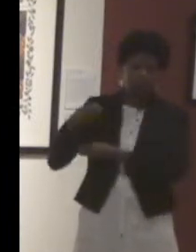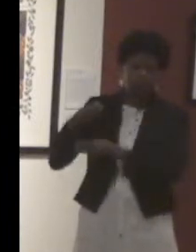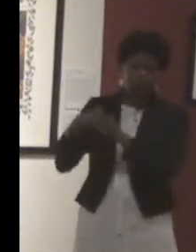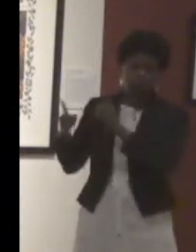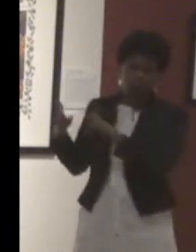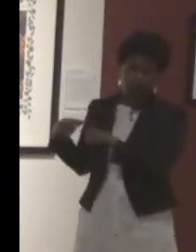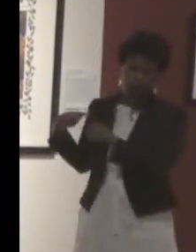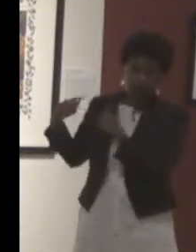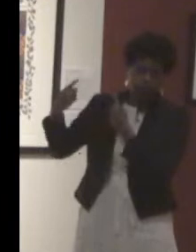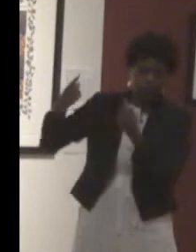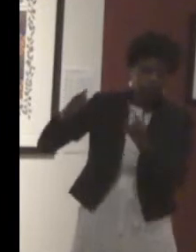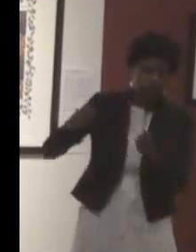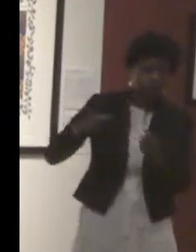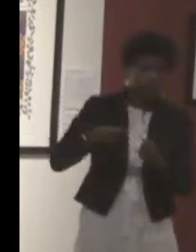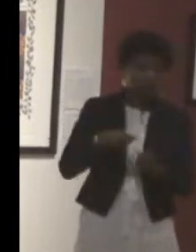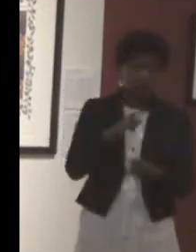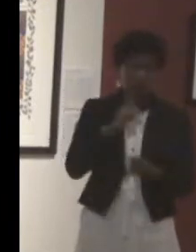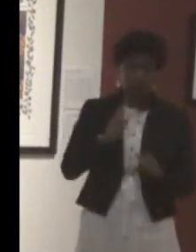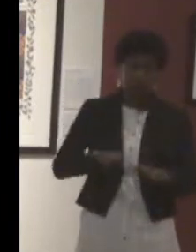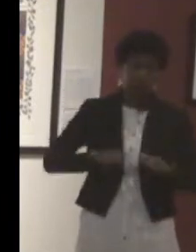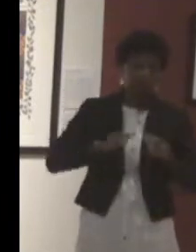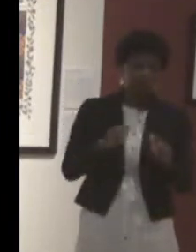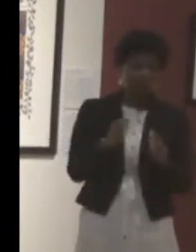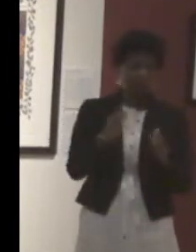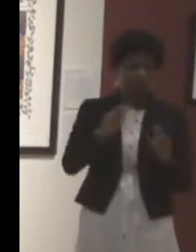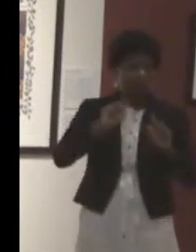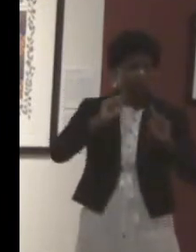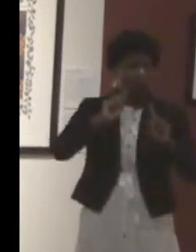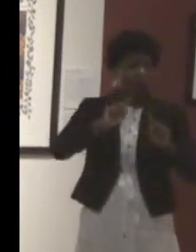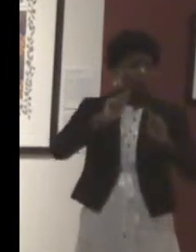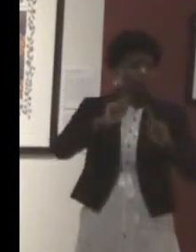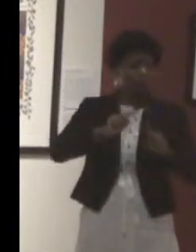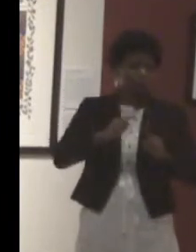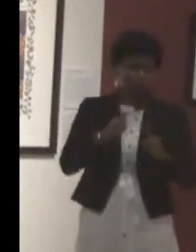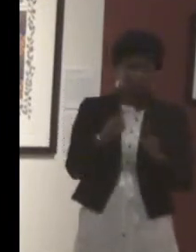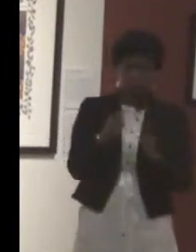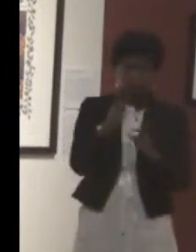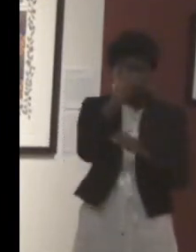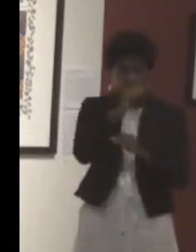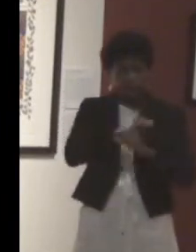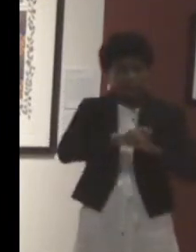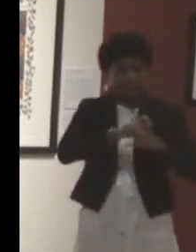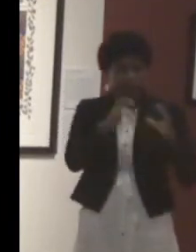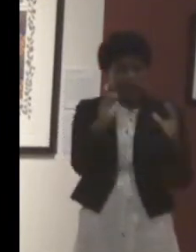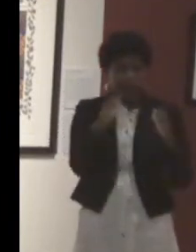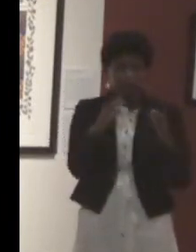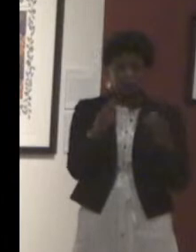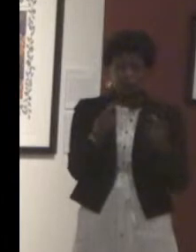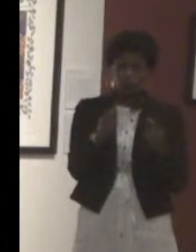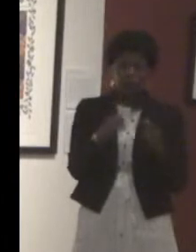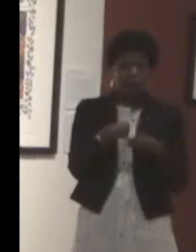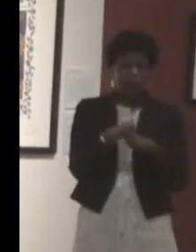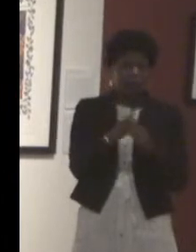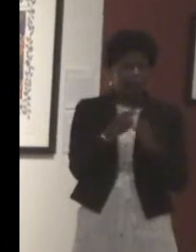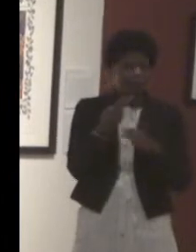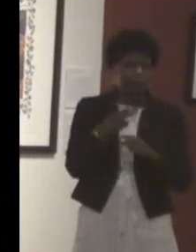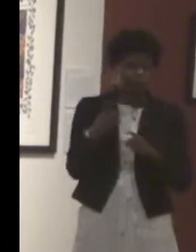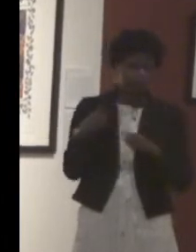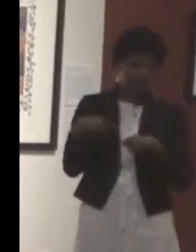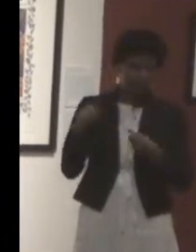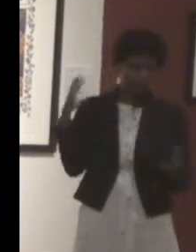world who contributed their hopes, dreams, and energy into making the history that led to this